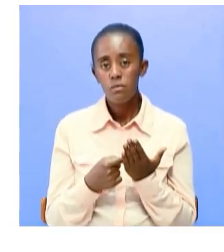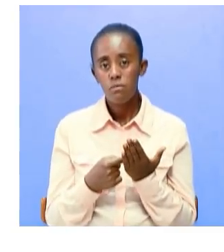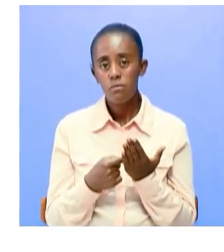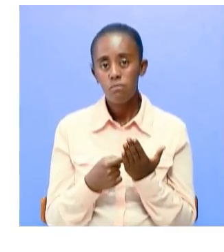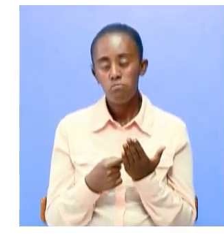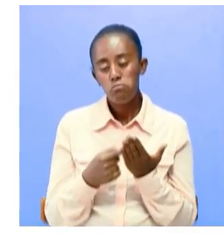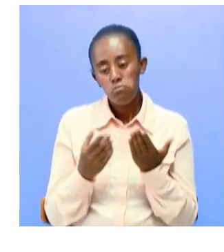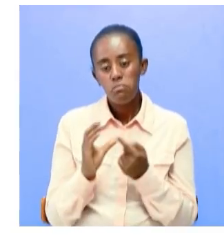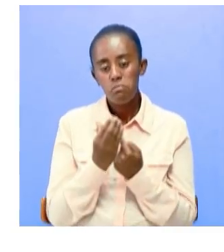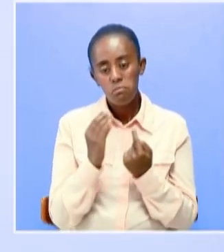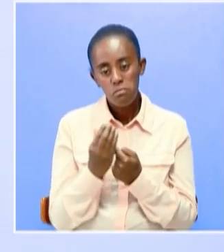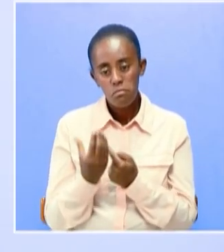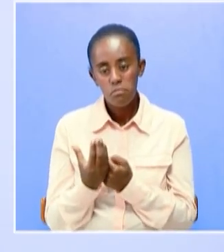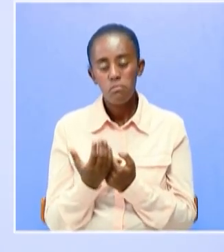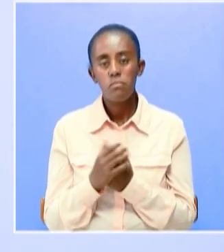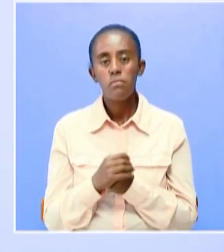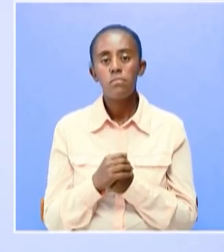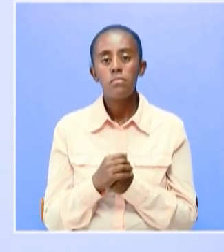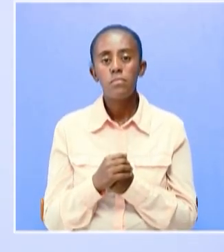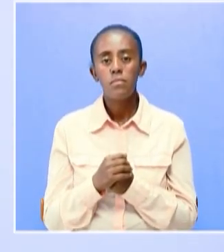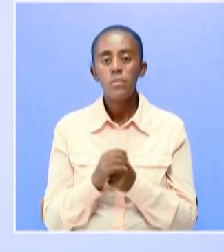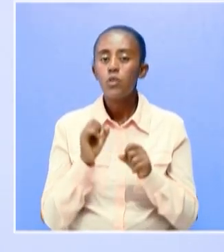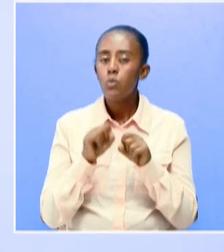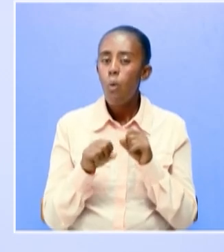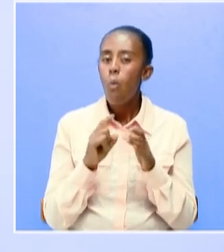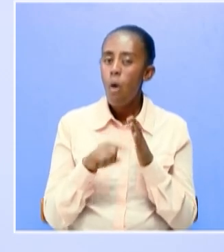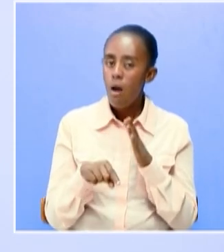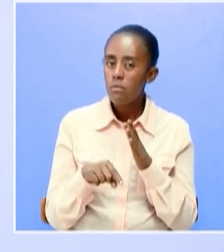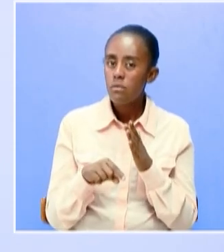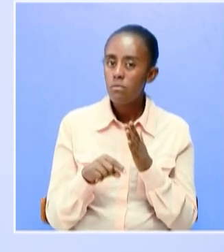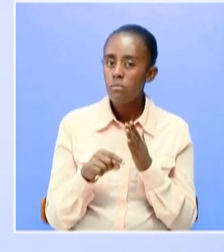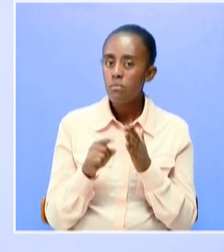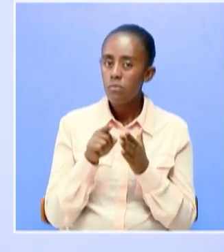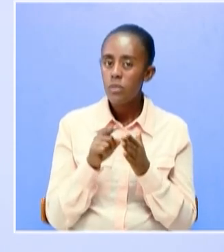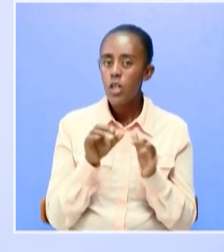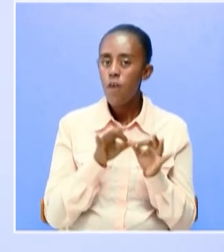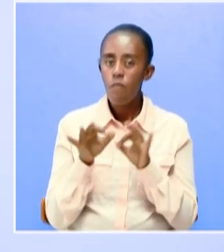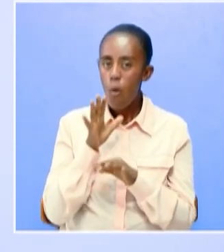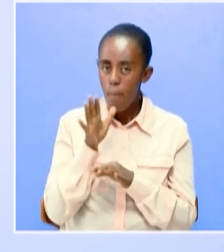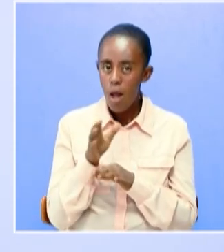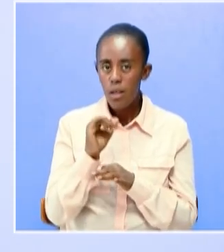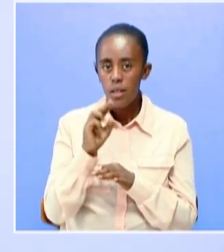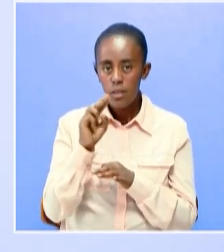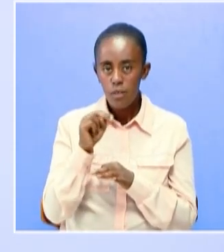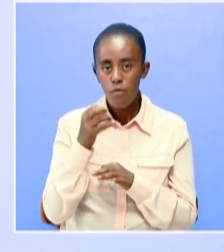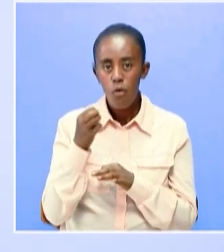it depends still. So what about here informal?